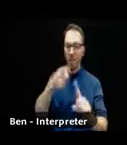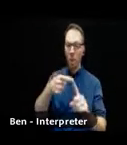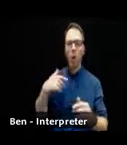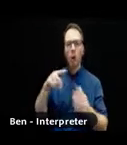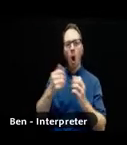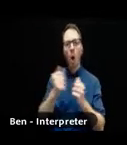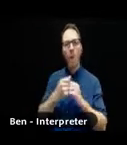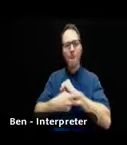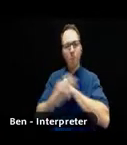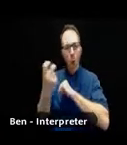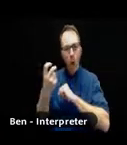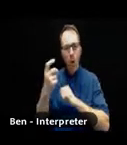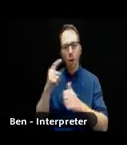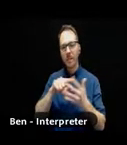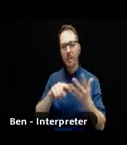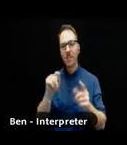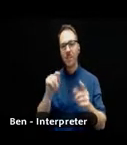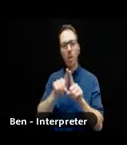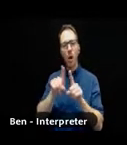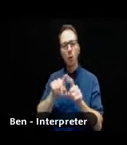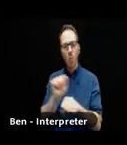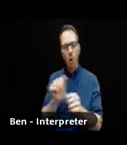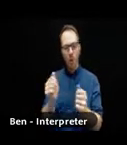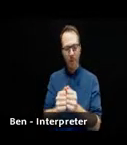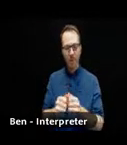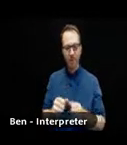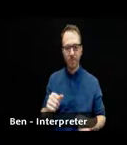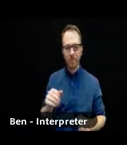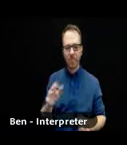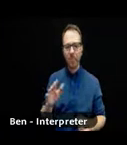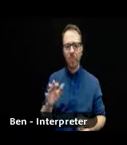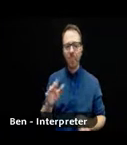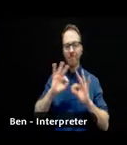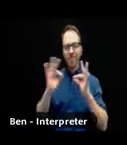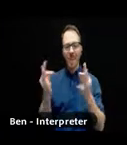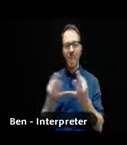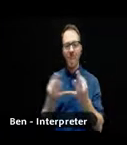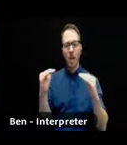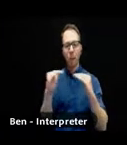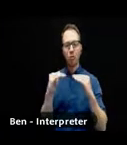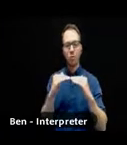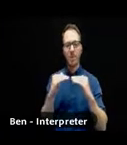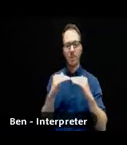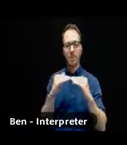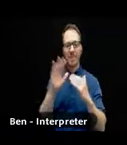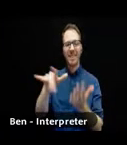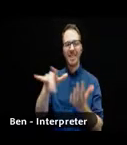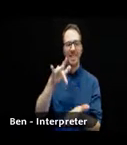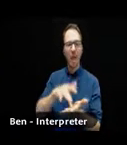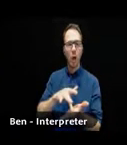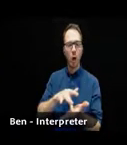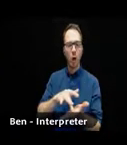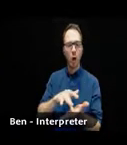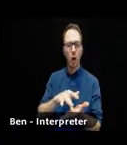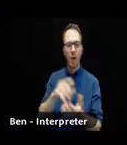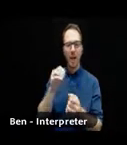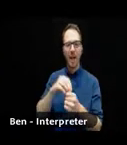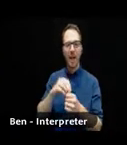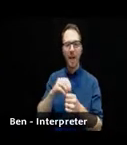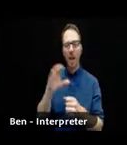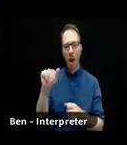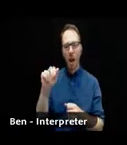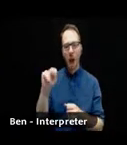burglaries there. And then also working with the Family Justice Center in Contra Costa County